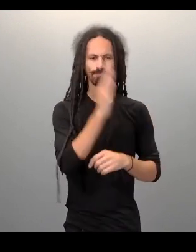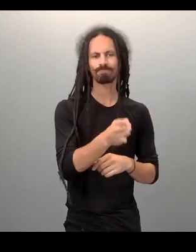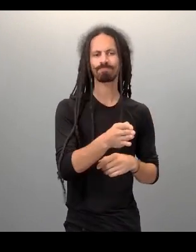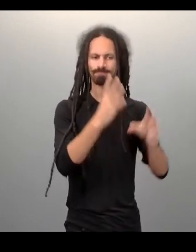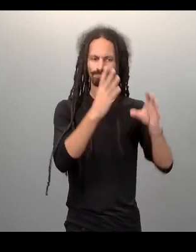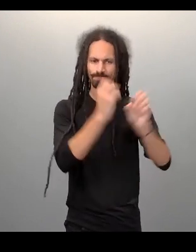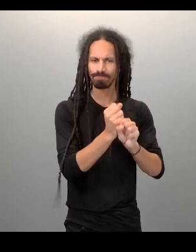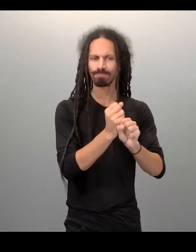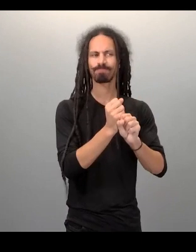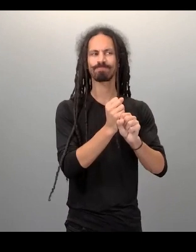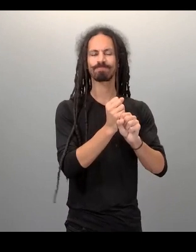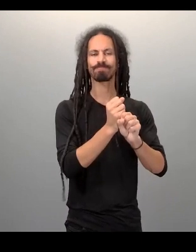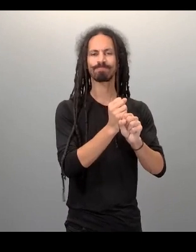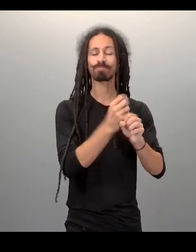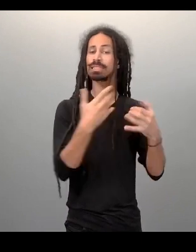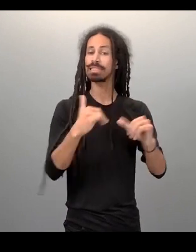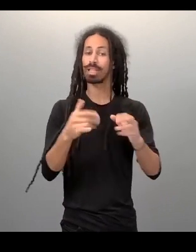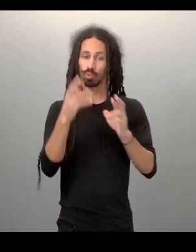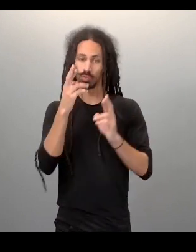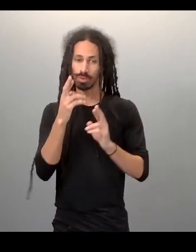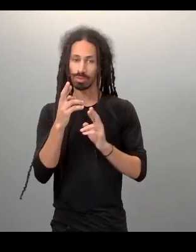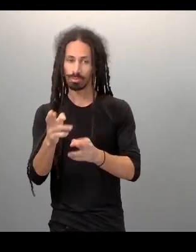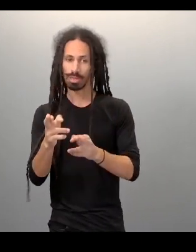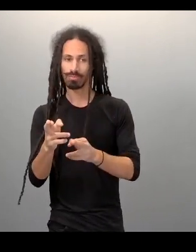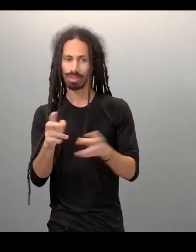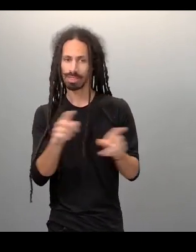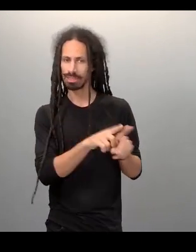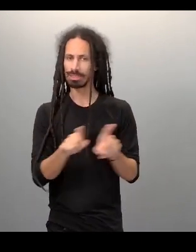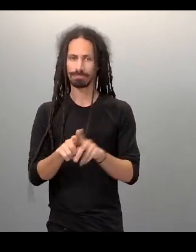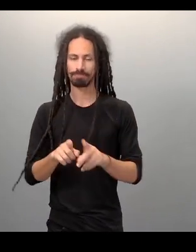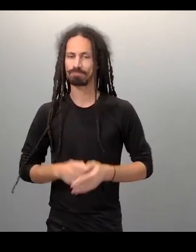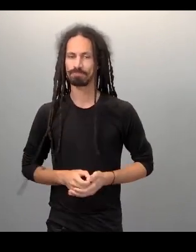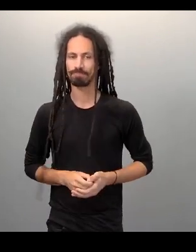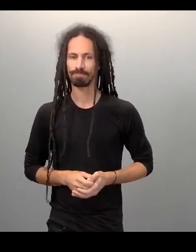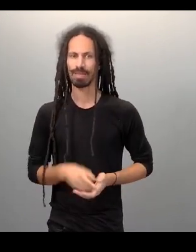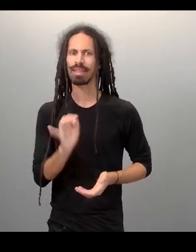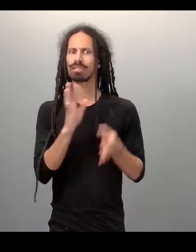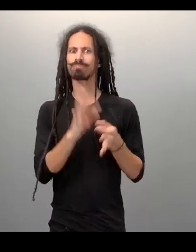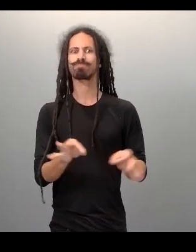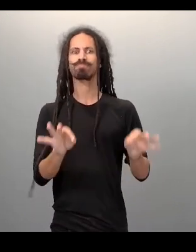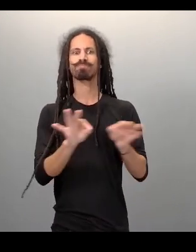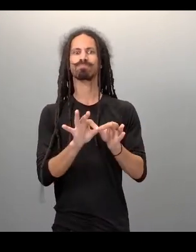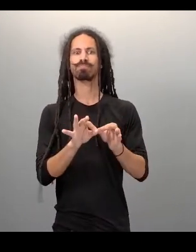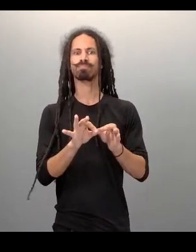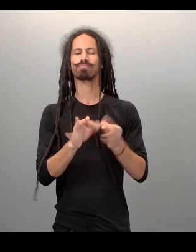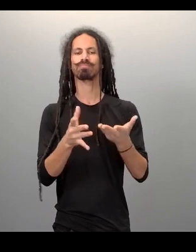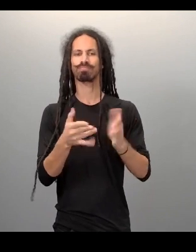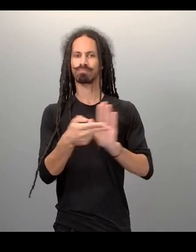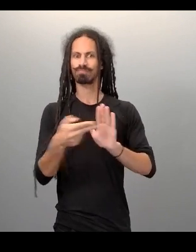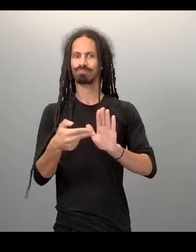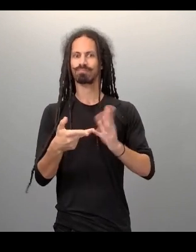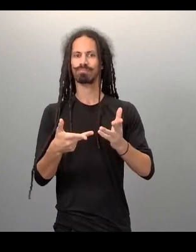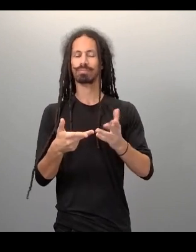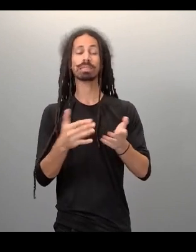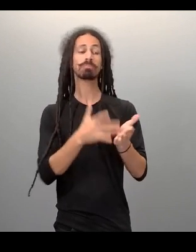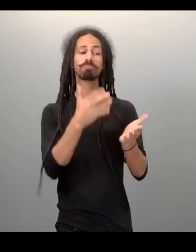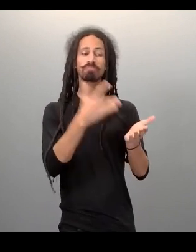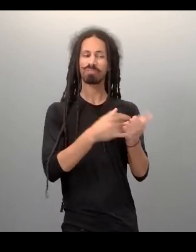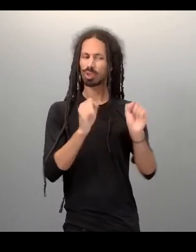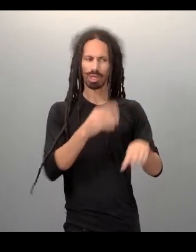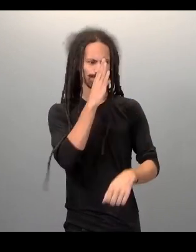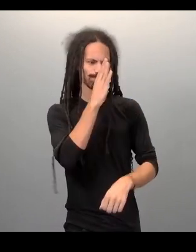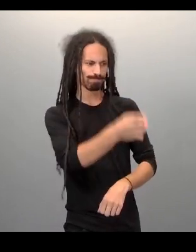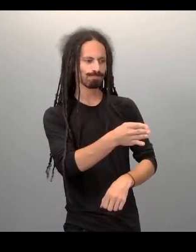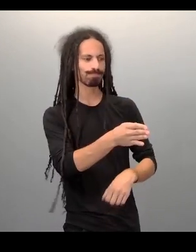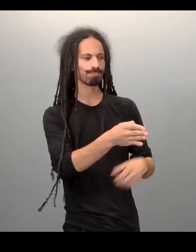yet respectful. And that's something to really highlight, because sometimes we could focus on being direct and then lose some